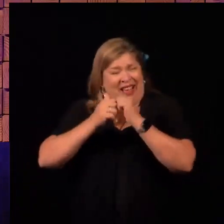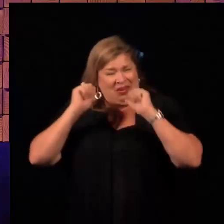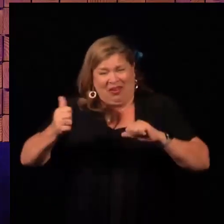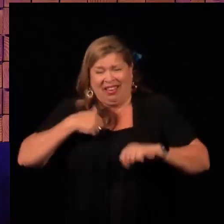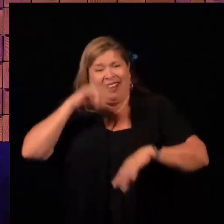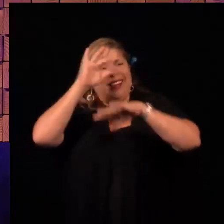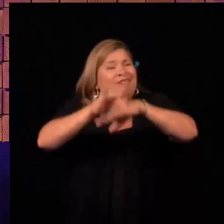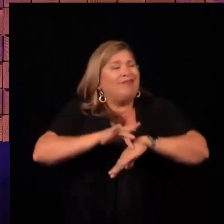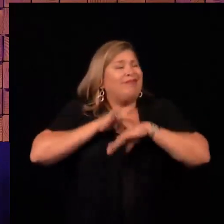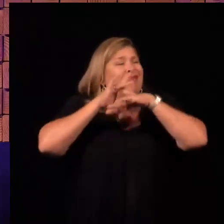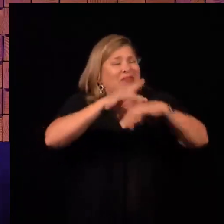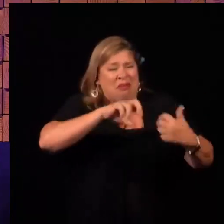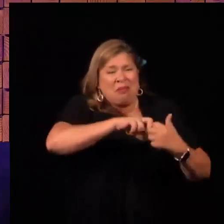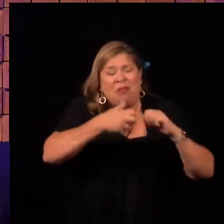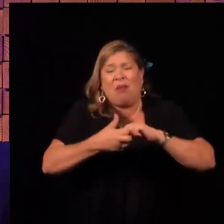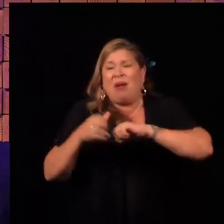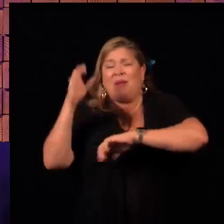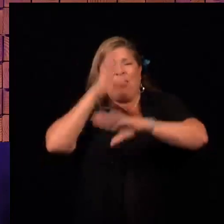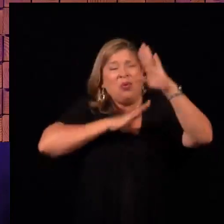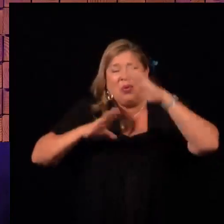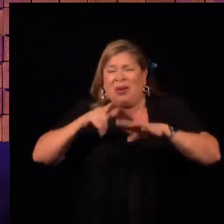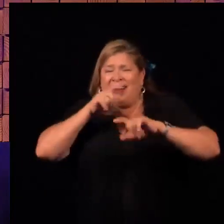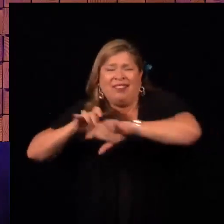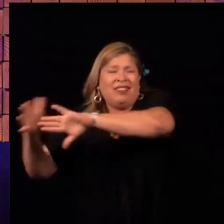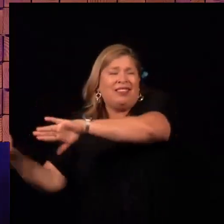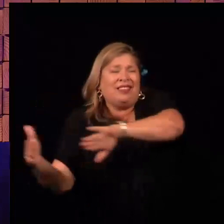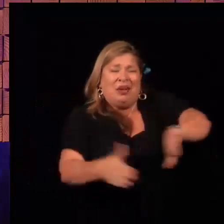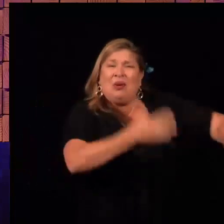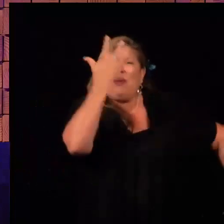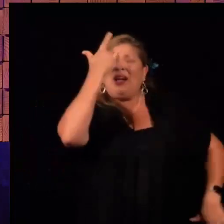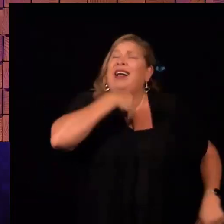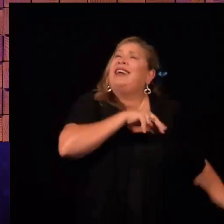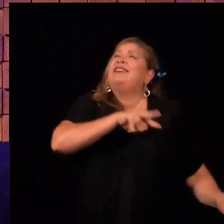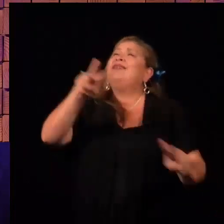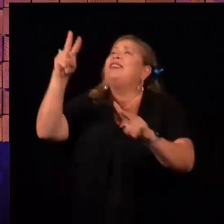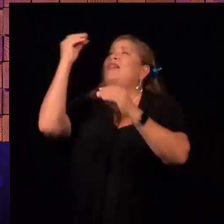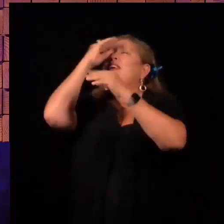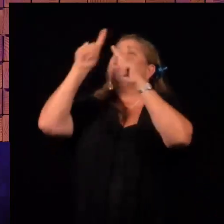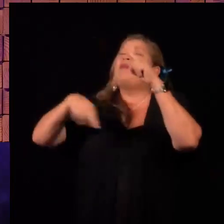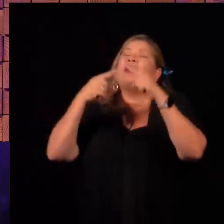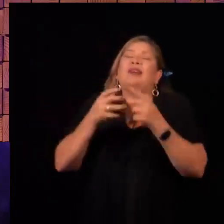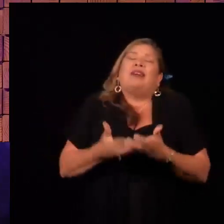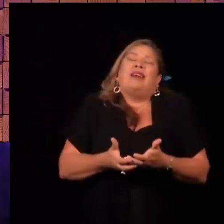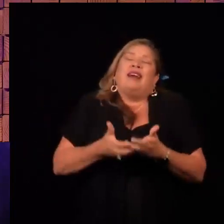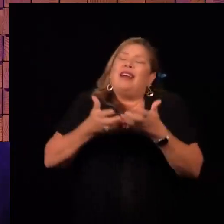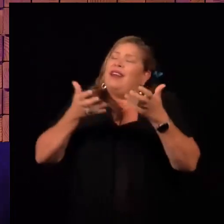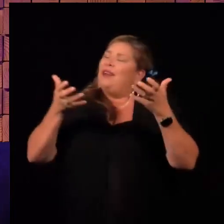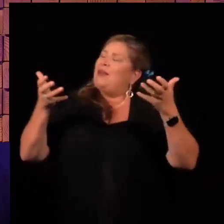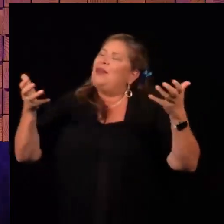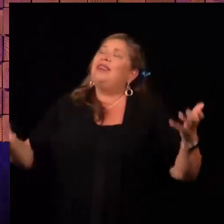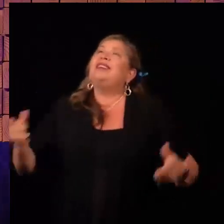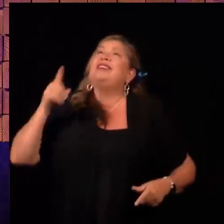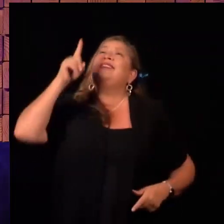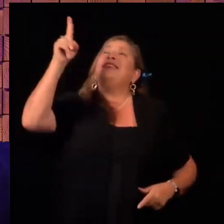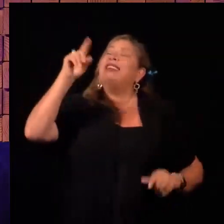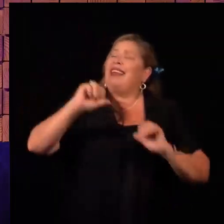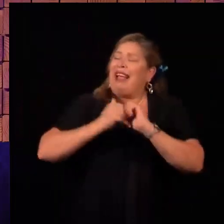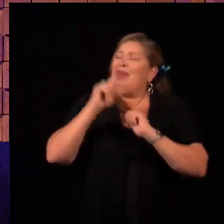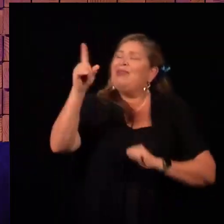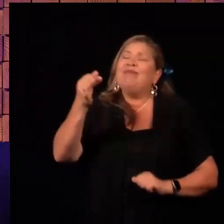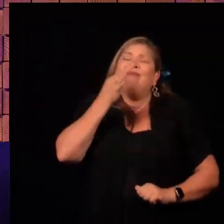I don't have time to maintain these regrets when I think about the